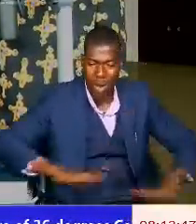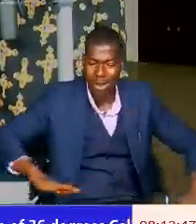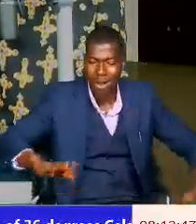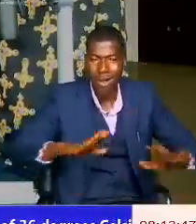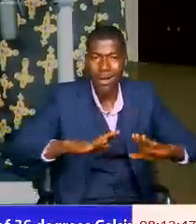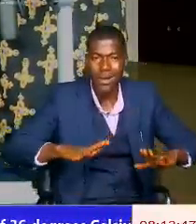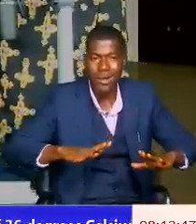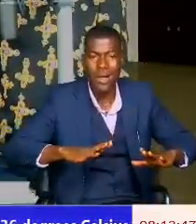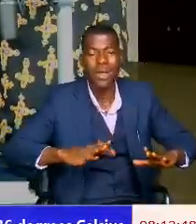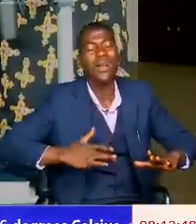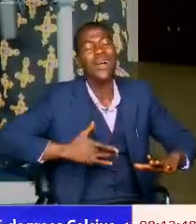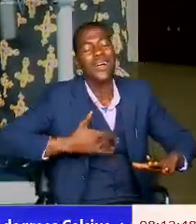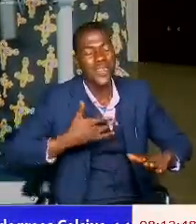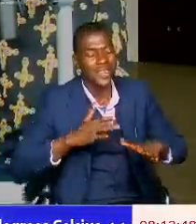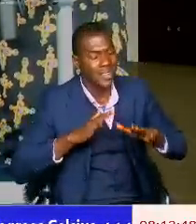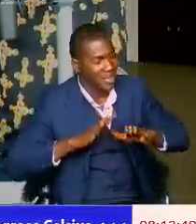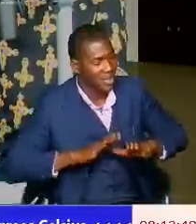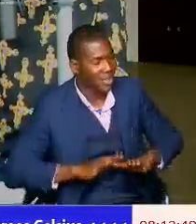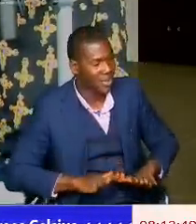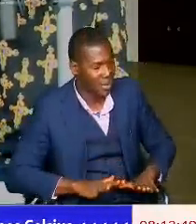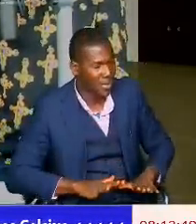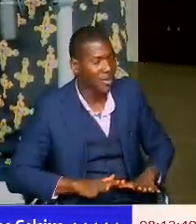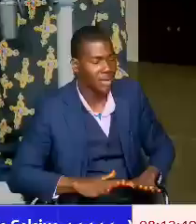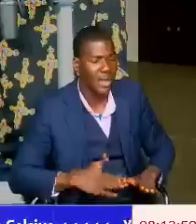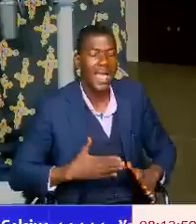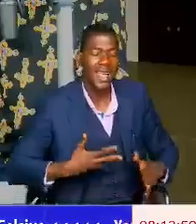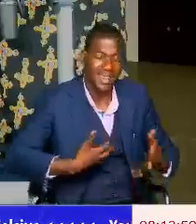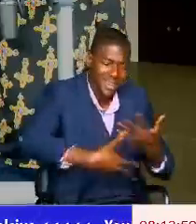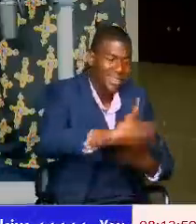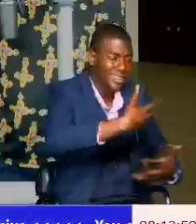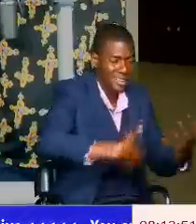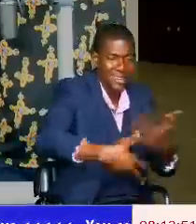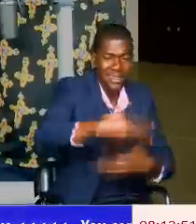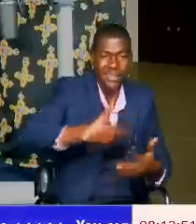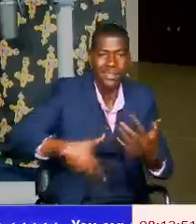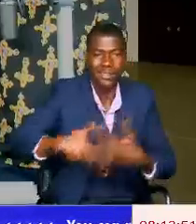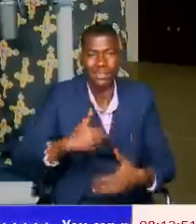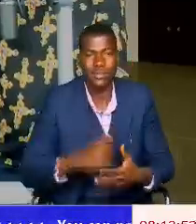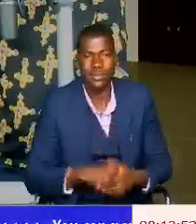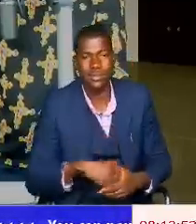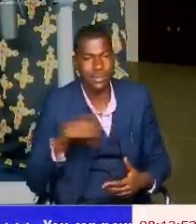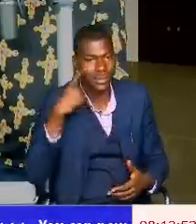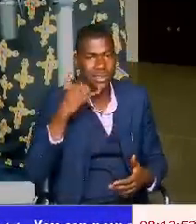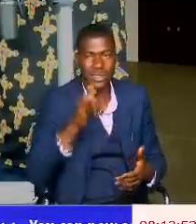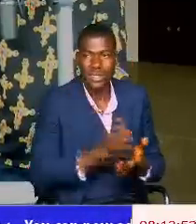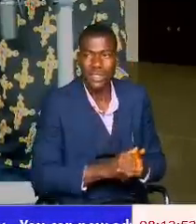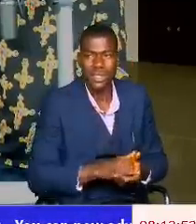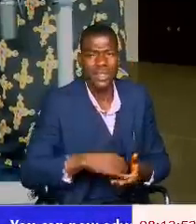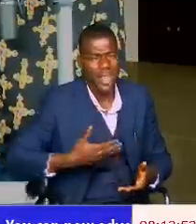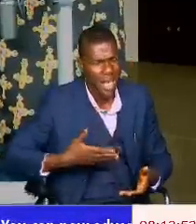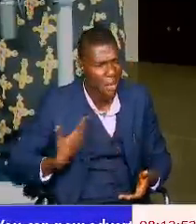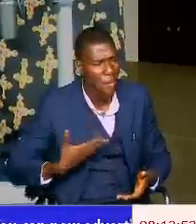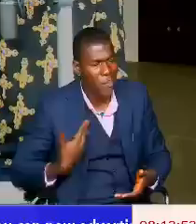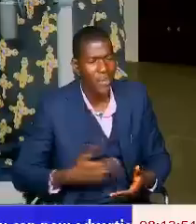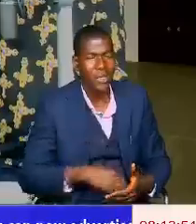midst of poor people, the ordinary Nigerians. When they see the happiness where they did